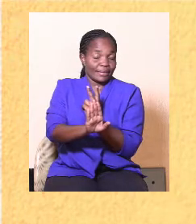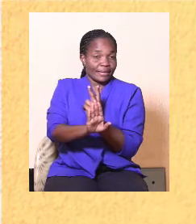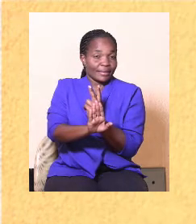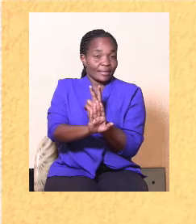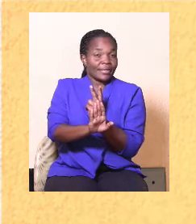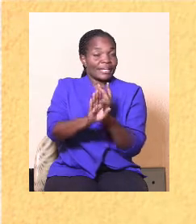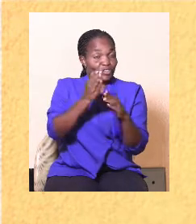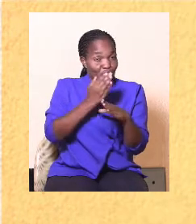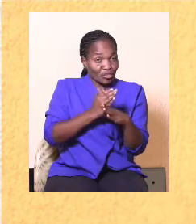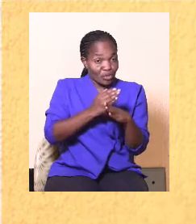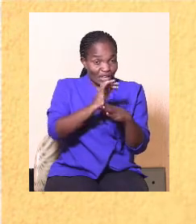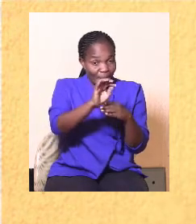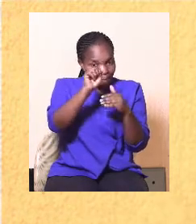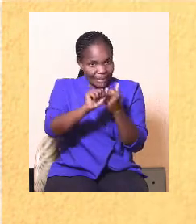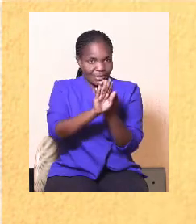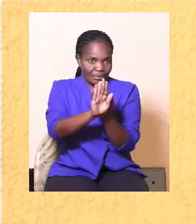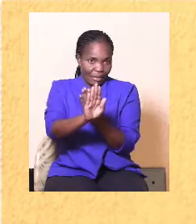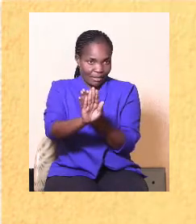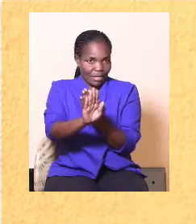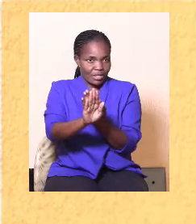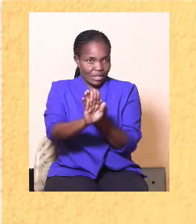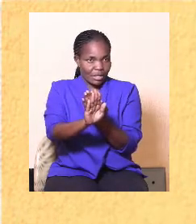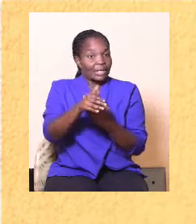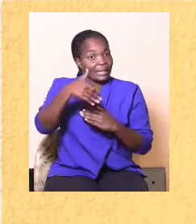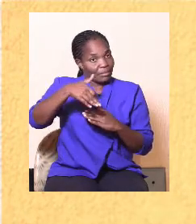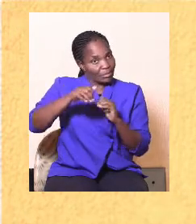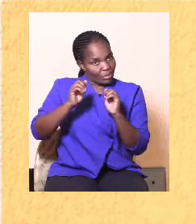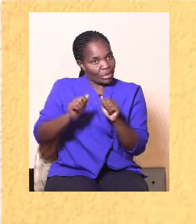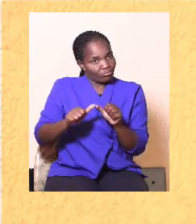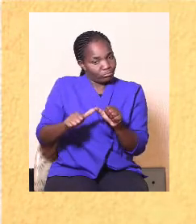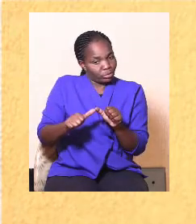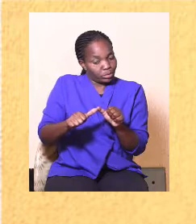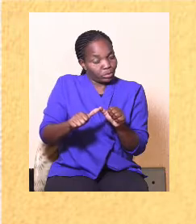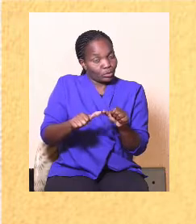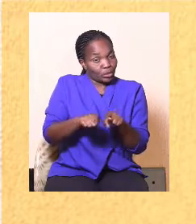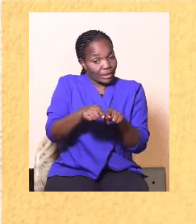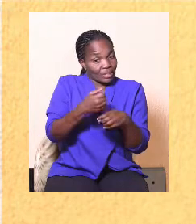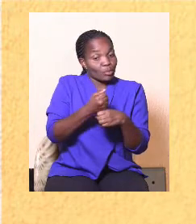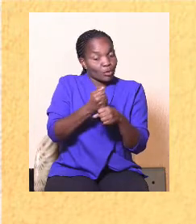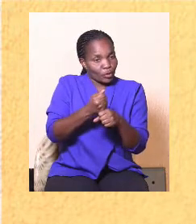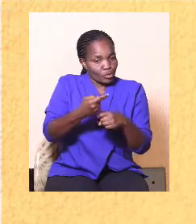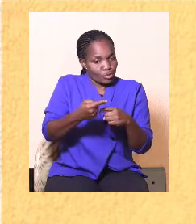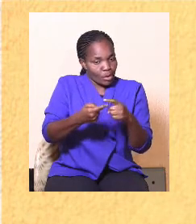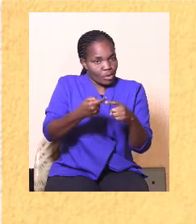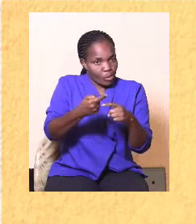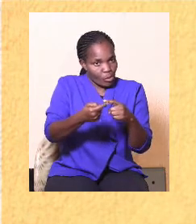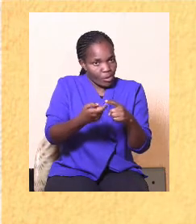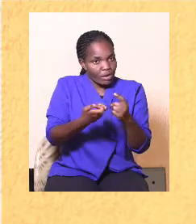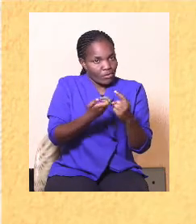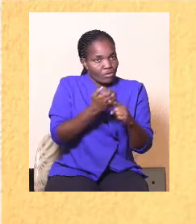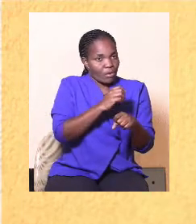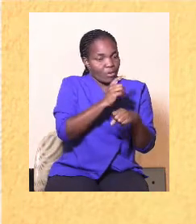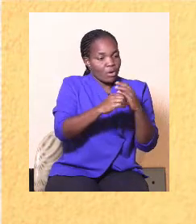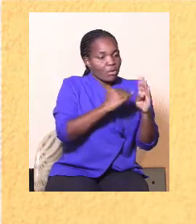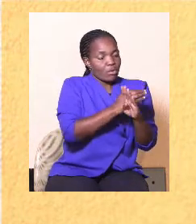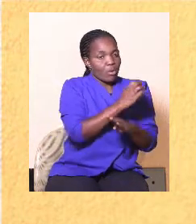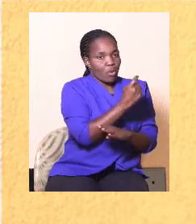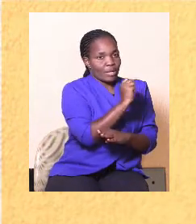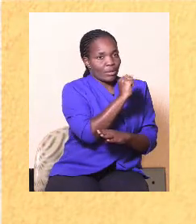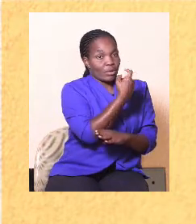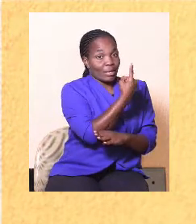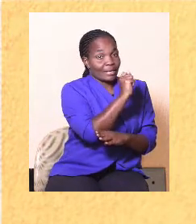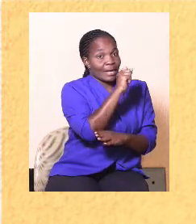protect jobs. And we will continue to roll out these programs as we have announced on the 1st of April to meet these three